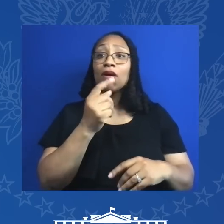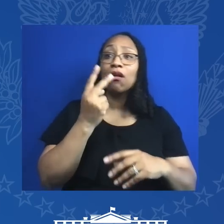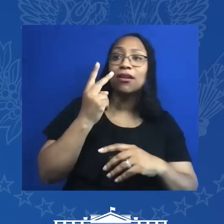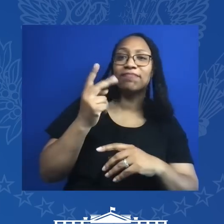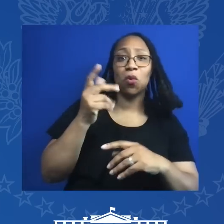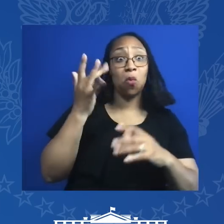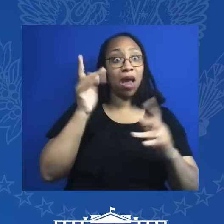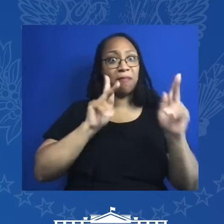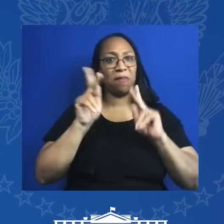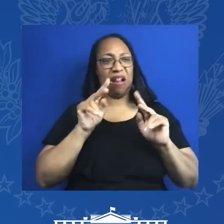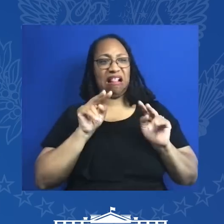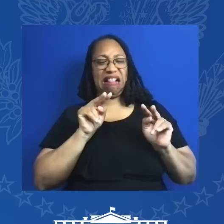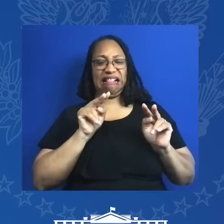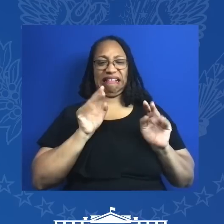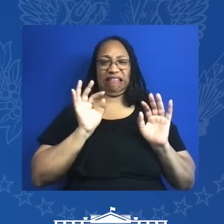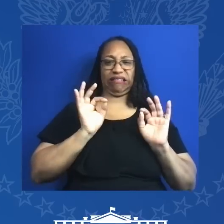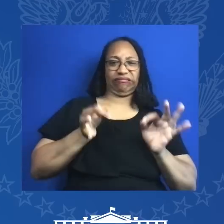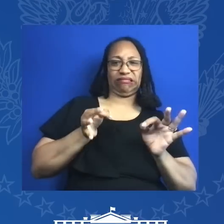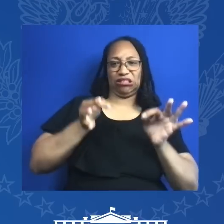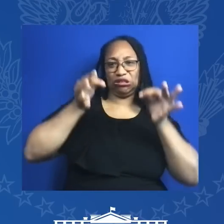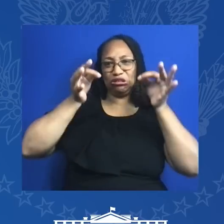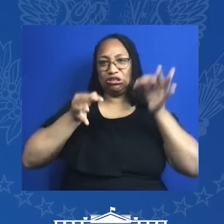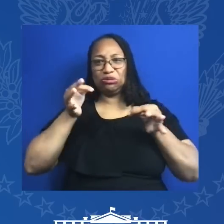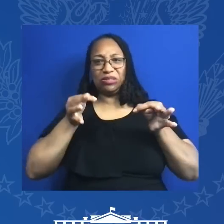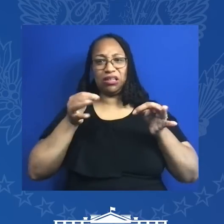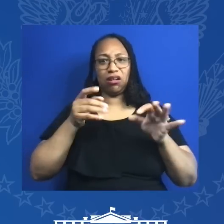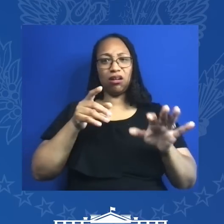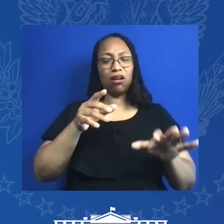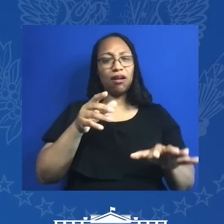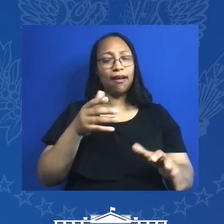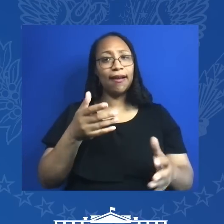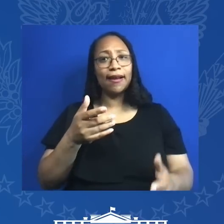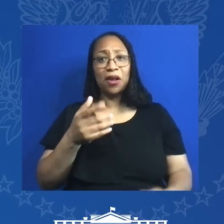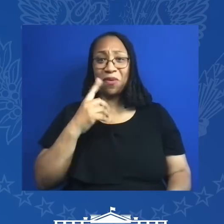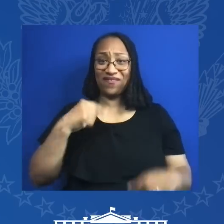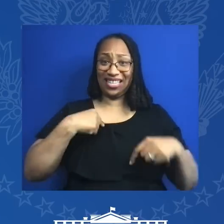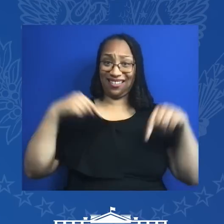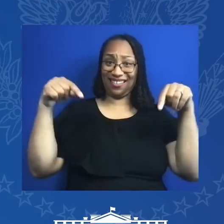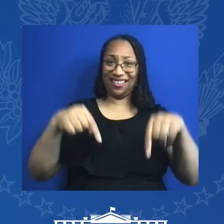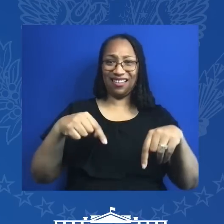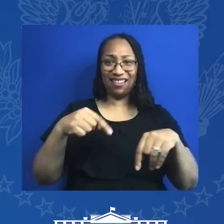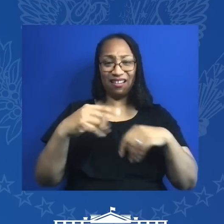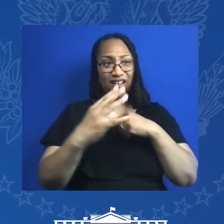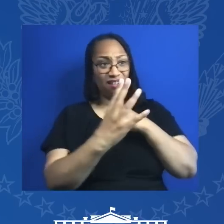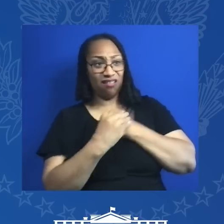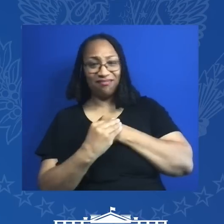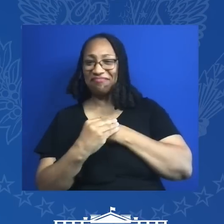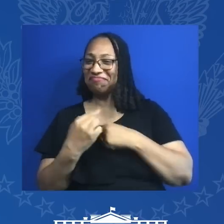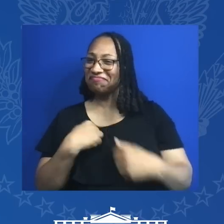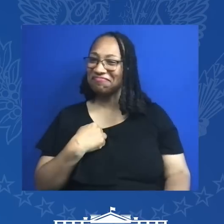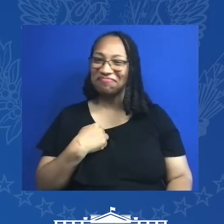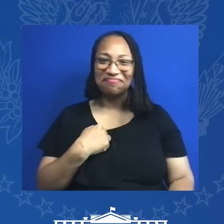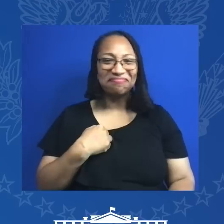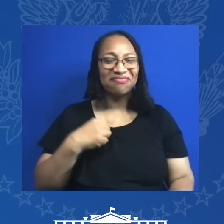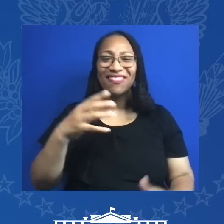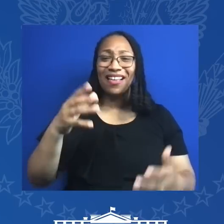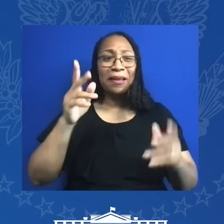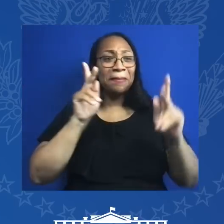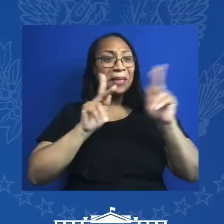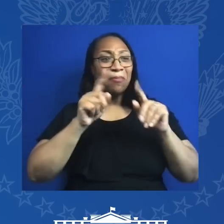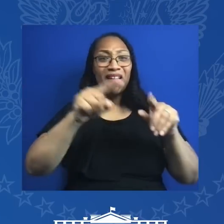us. We don't let negativity and ignorance win. We hope being an out, invisible, two-mom